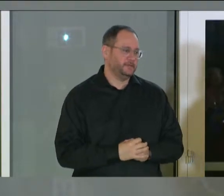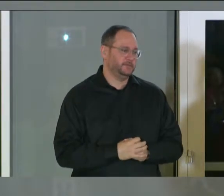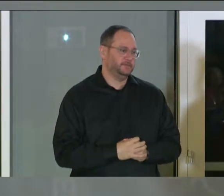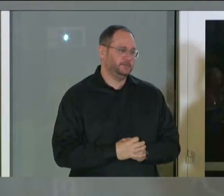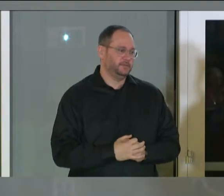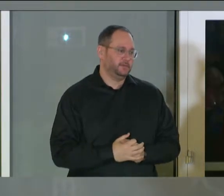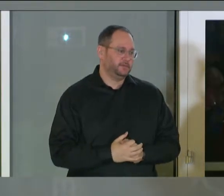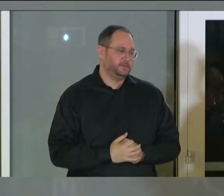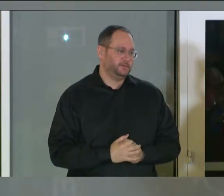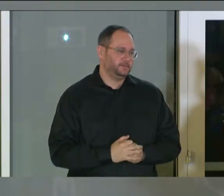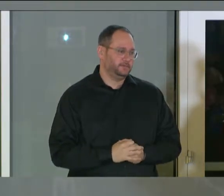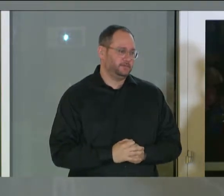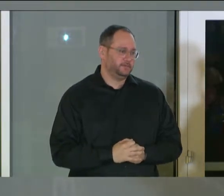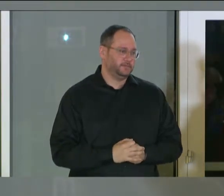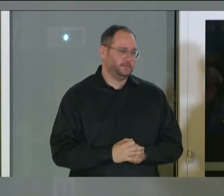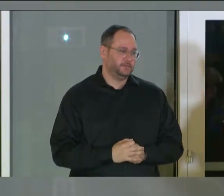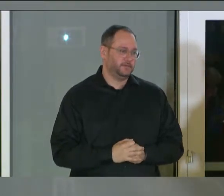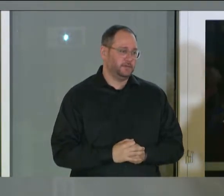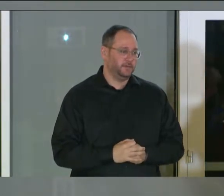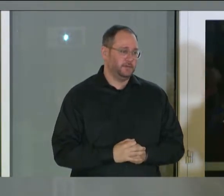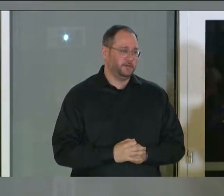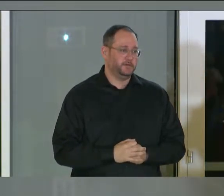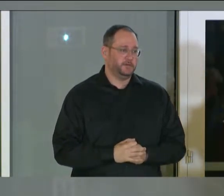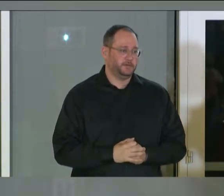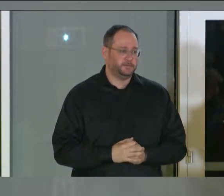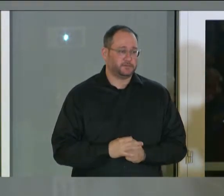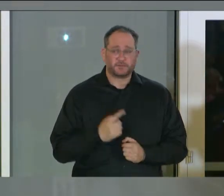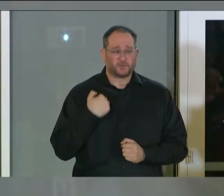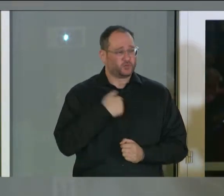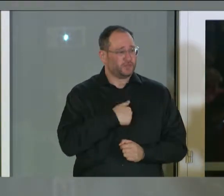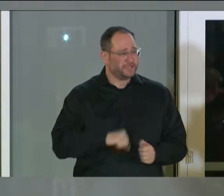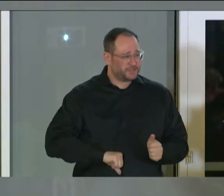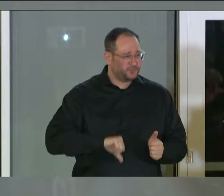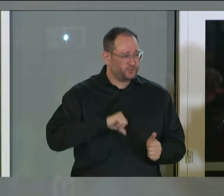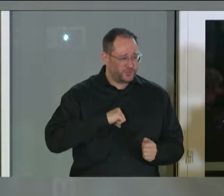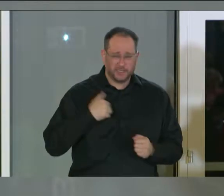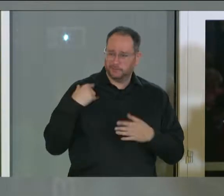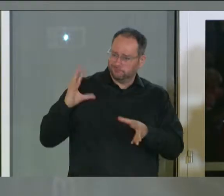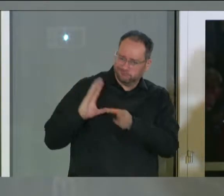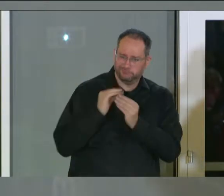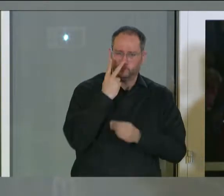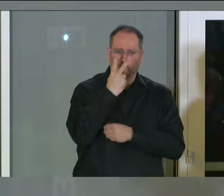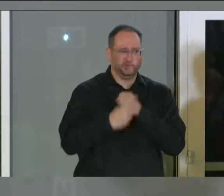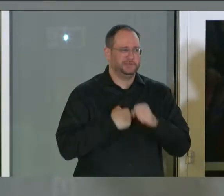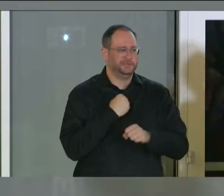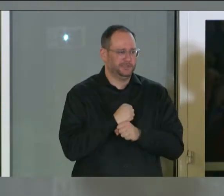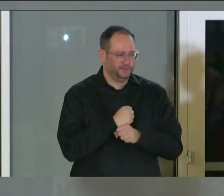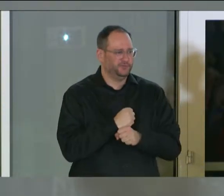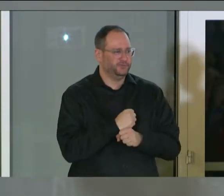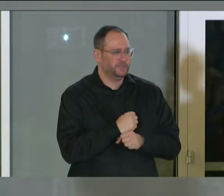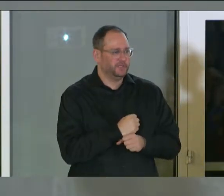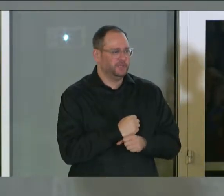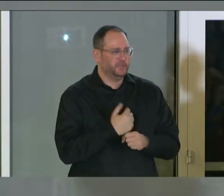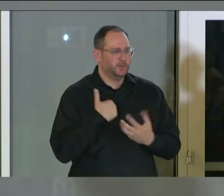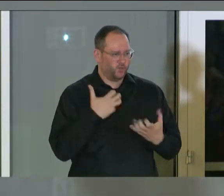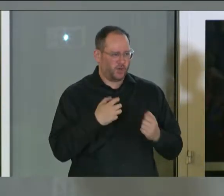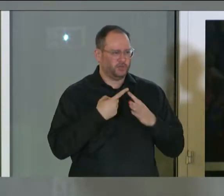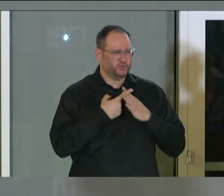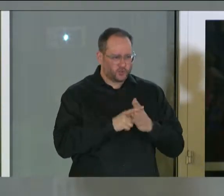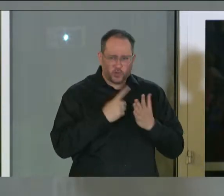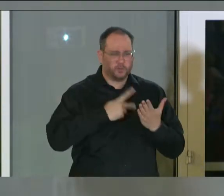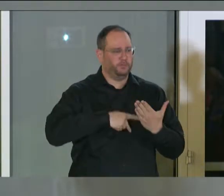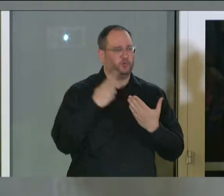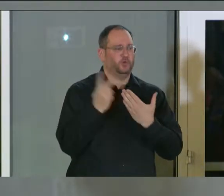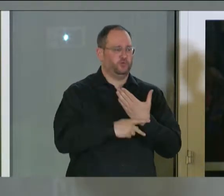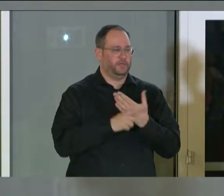very, very proud. I guess it's been 2 years now to start a program called